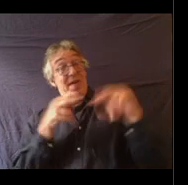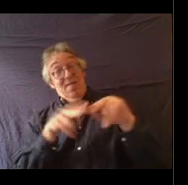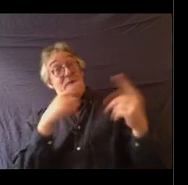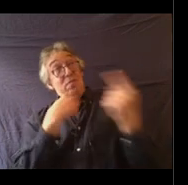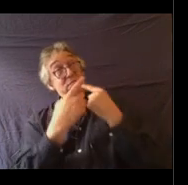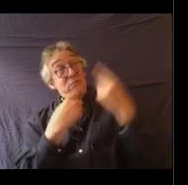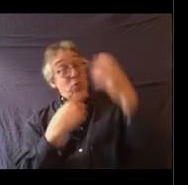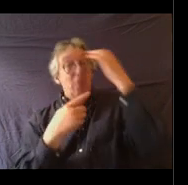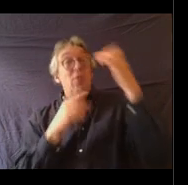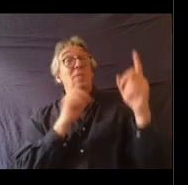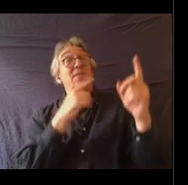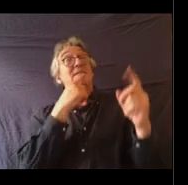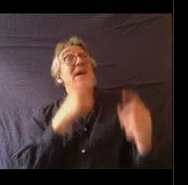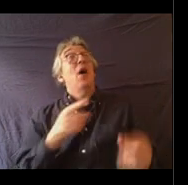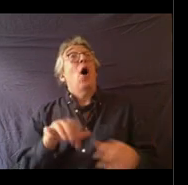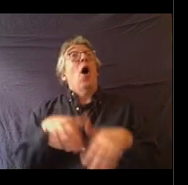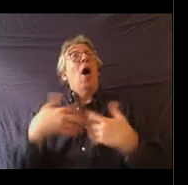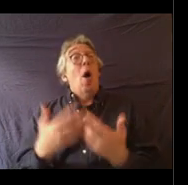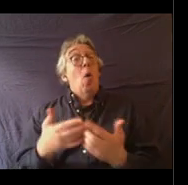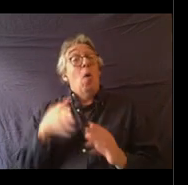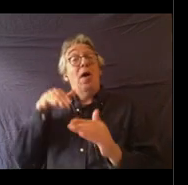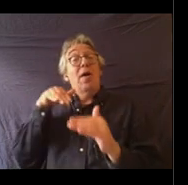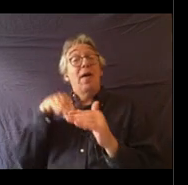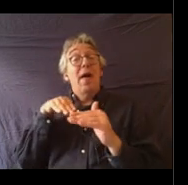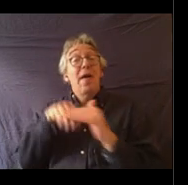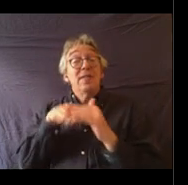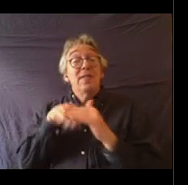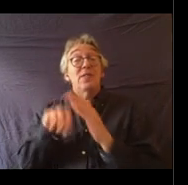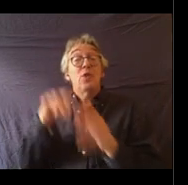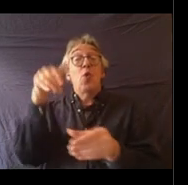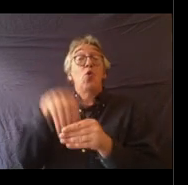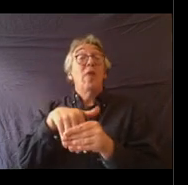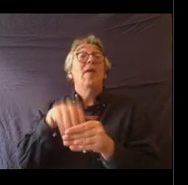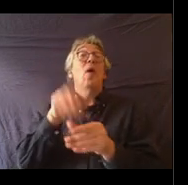these aspects of how to access the content will be covered